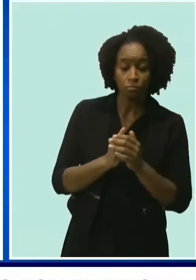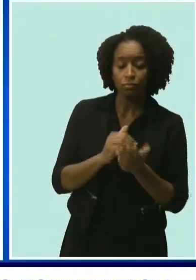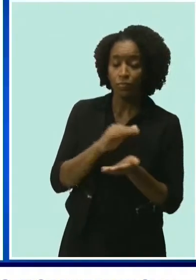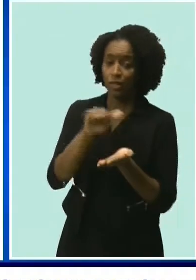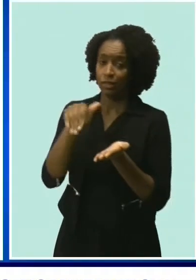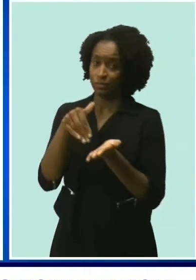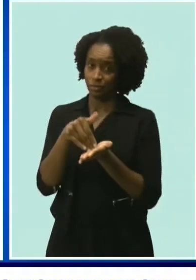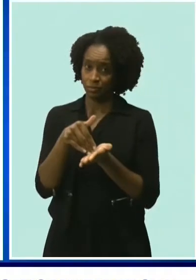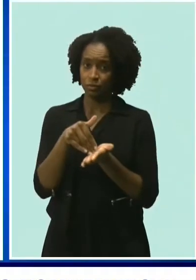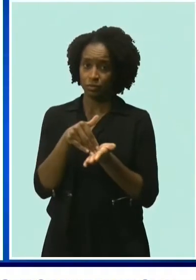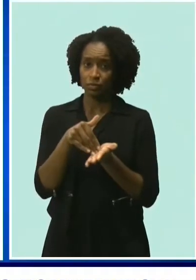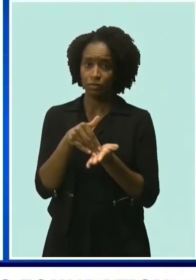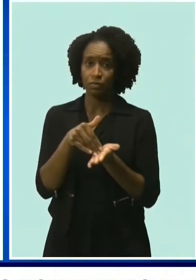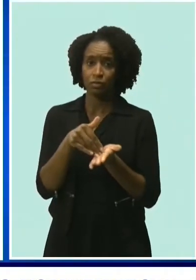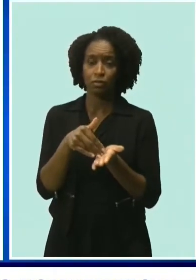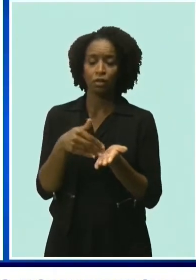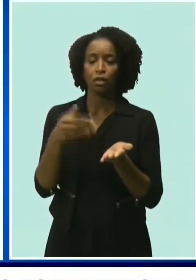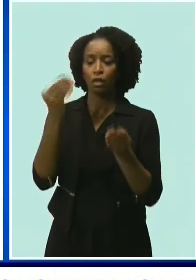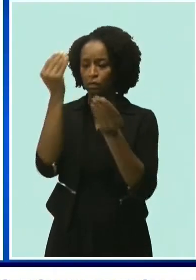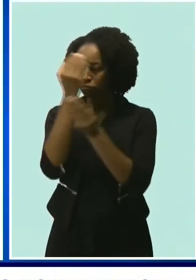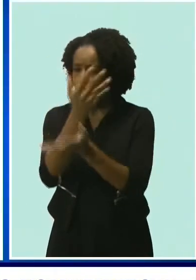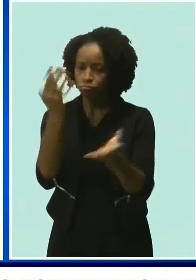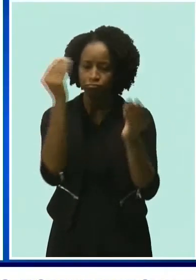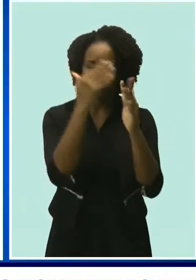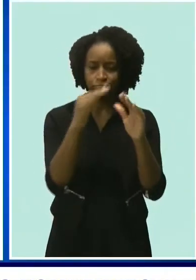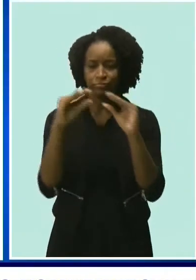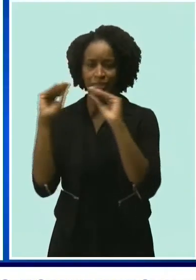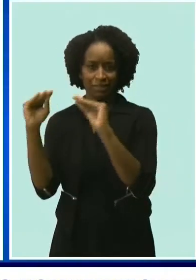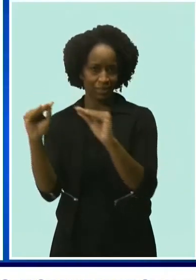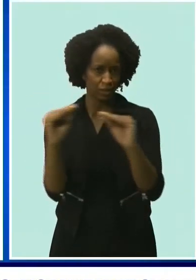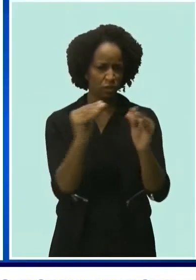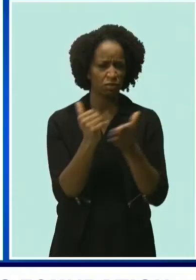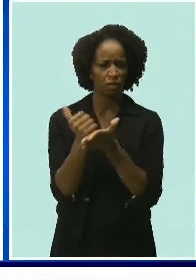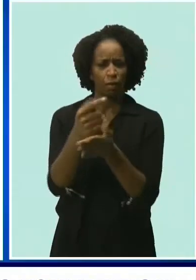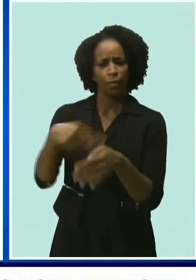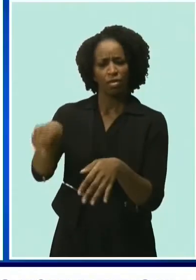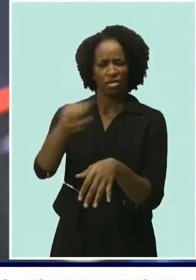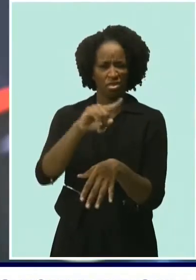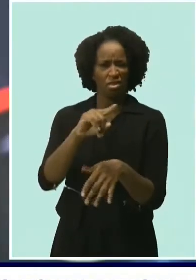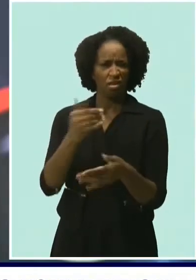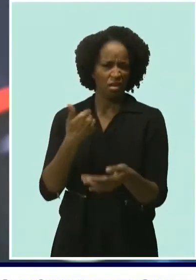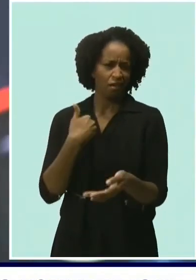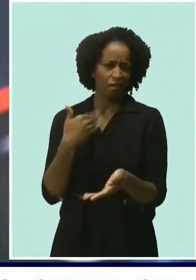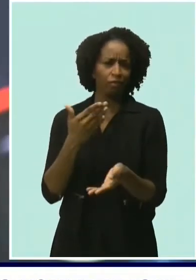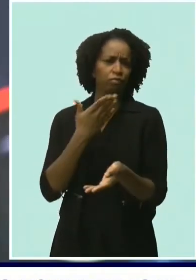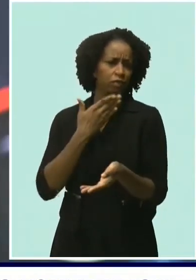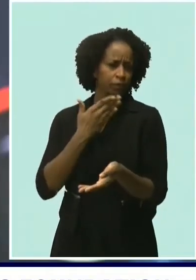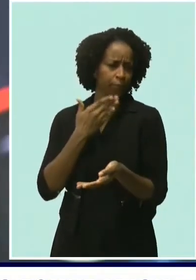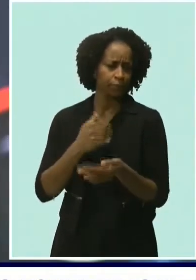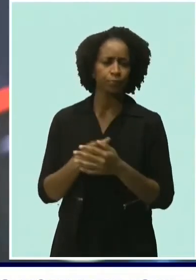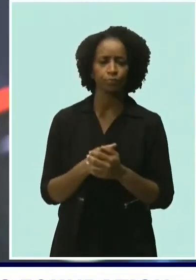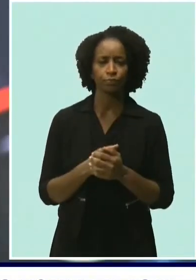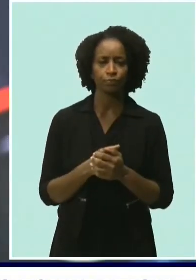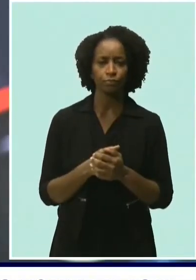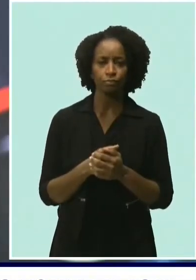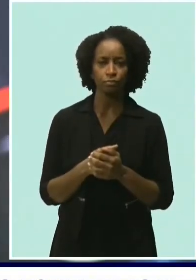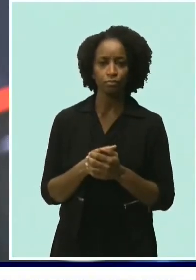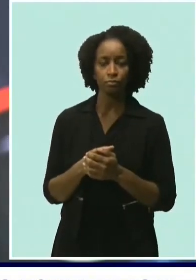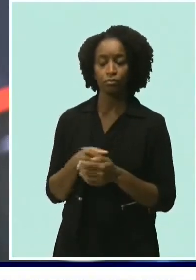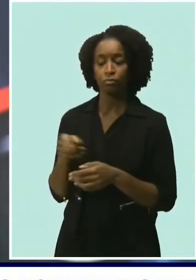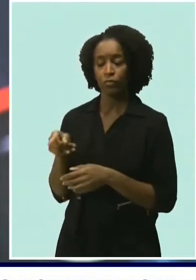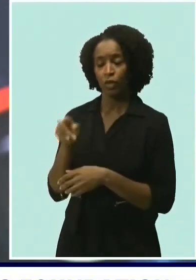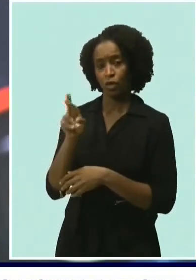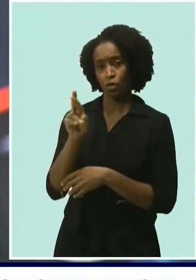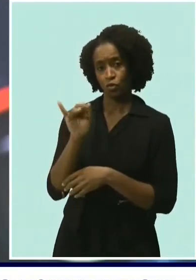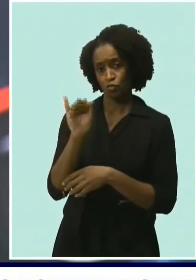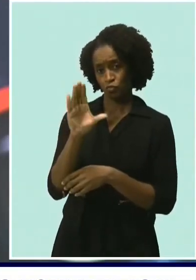is provides all of that for those who live with diabetes. Ms. Rice-Bowen says the local